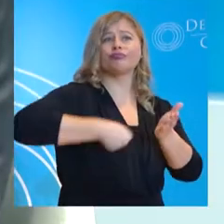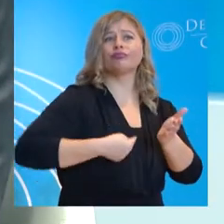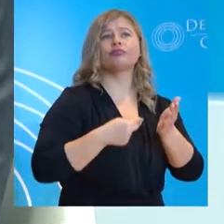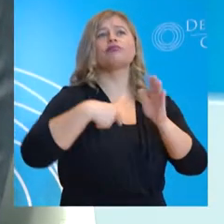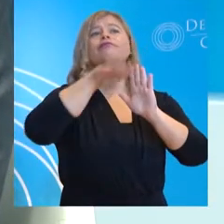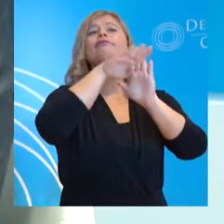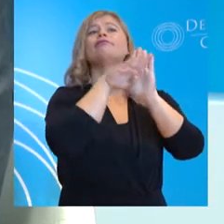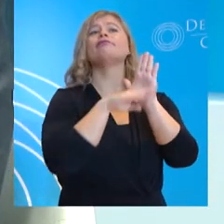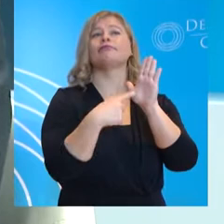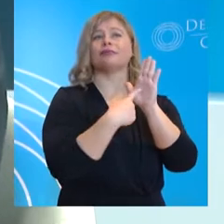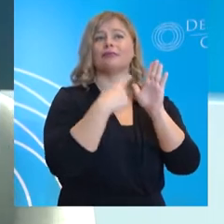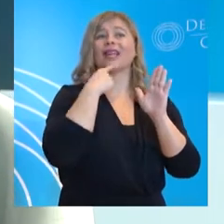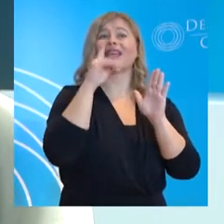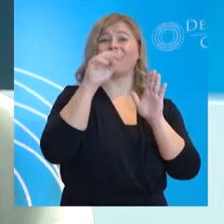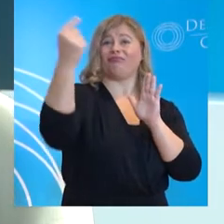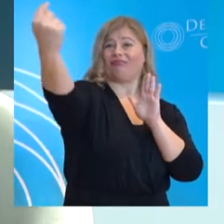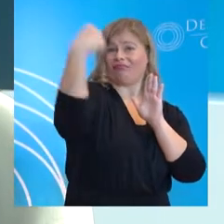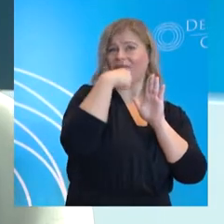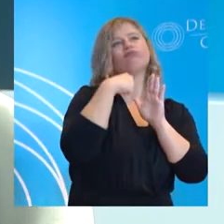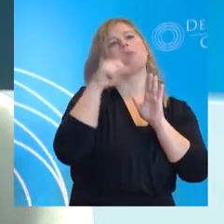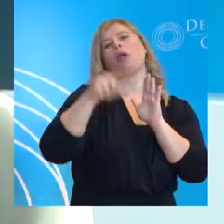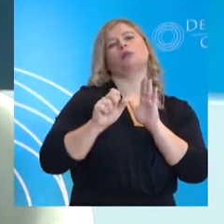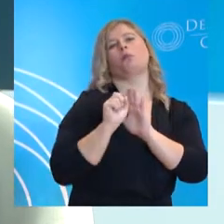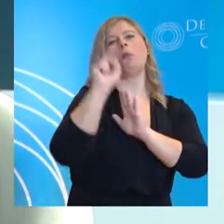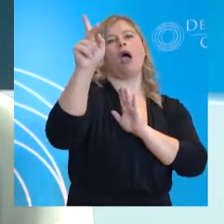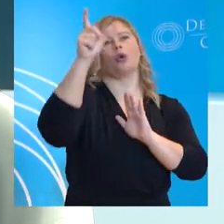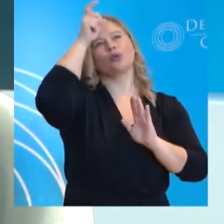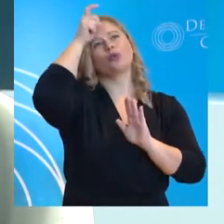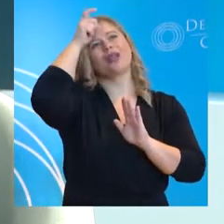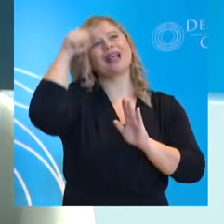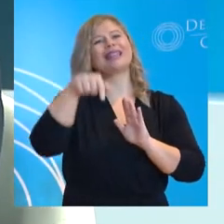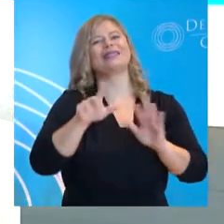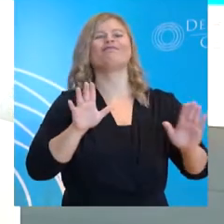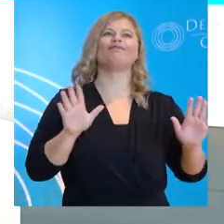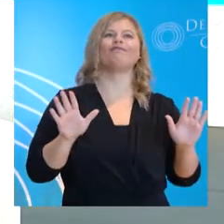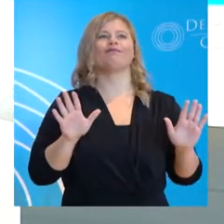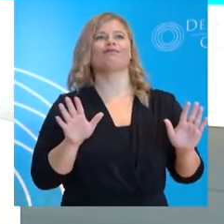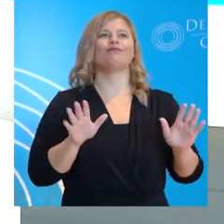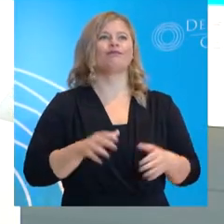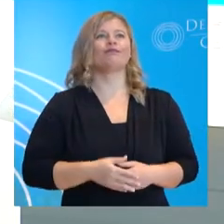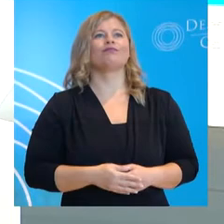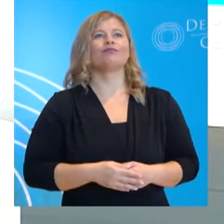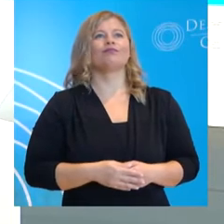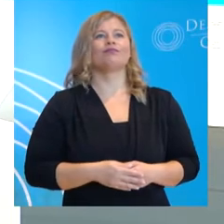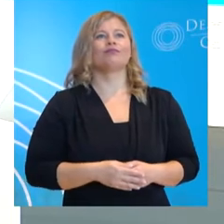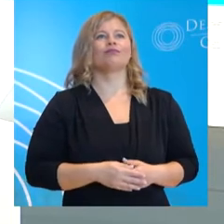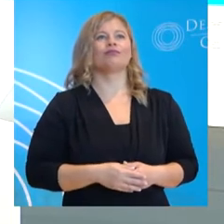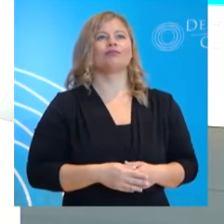was alleged to be instrumentalizing migrants and pushing them outward. That doesn't seem to happen